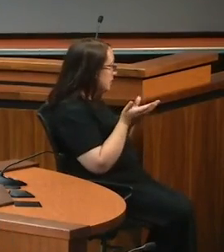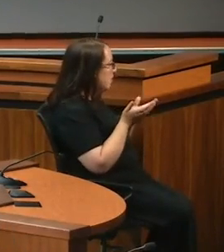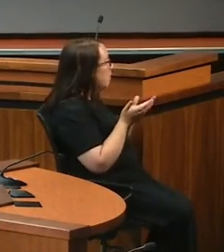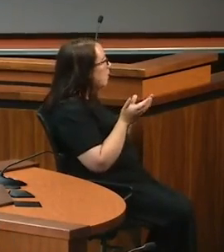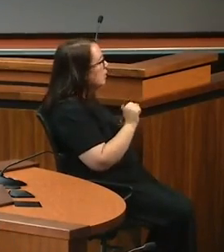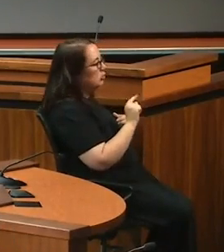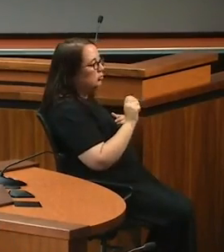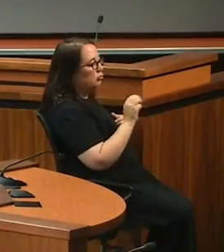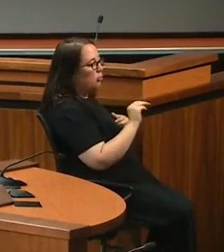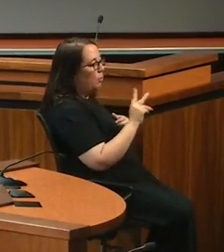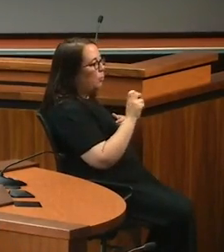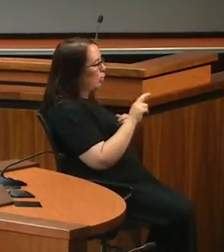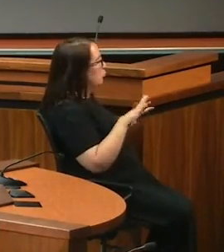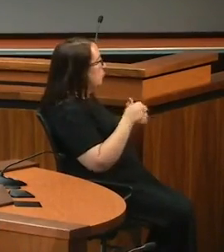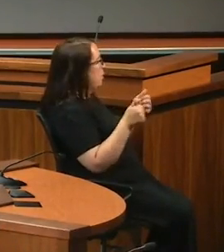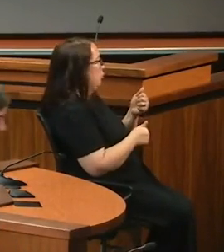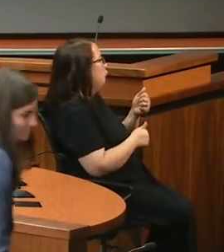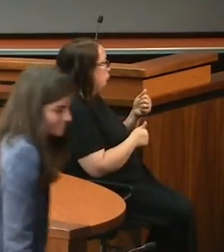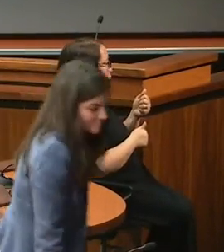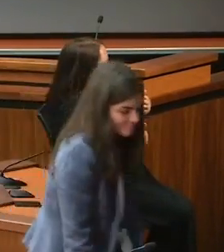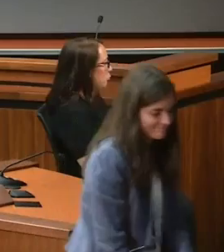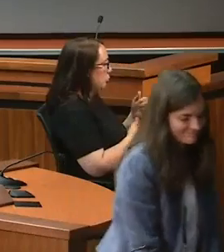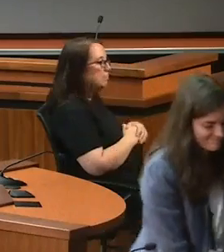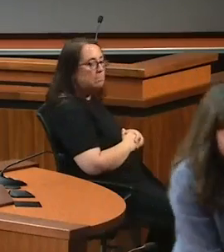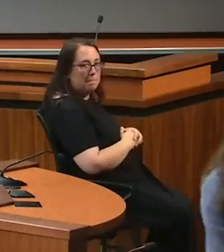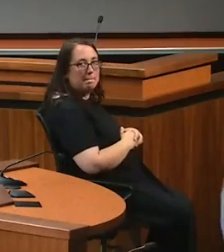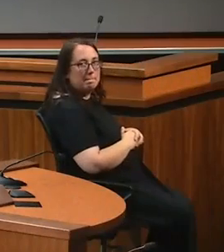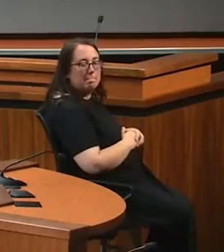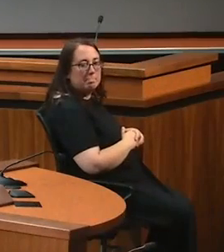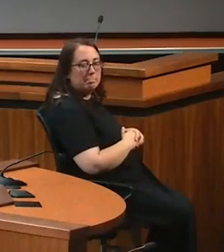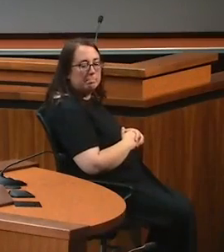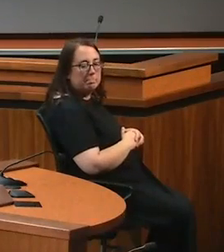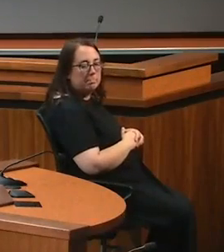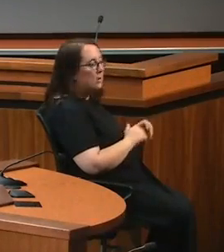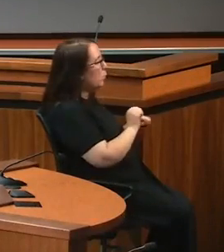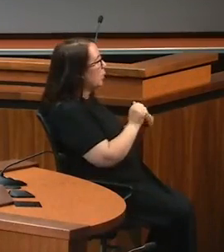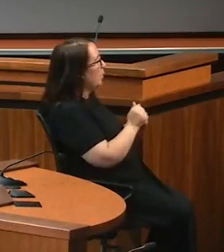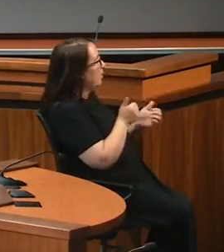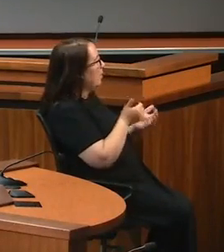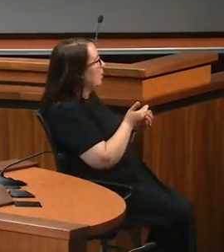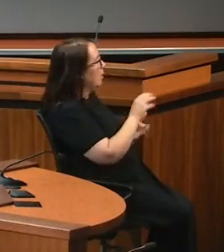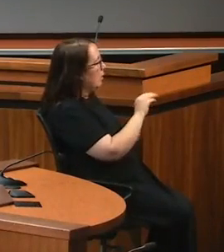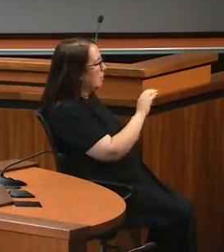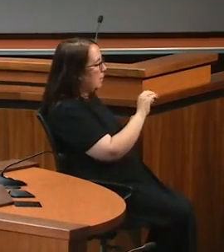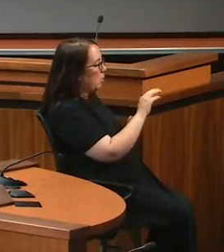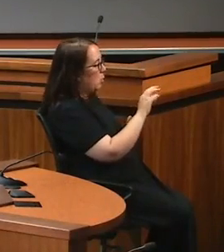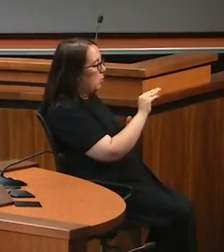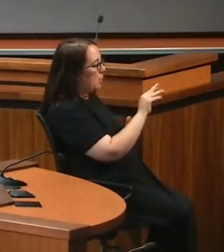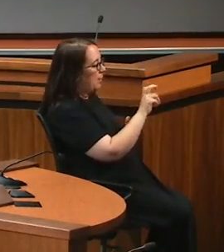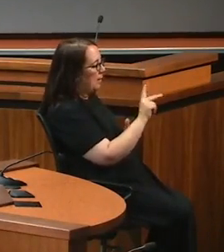Stormwater Group is a part of. And we worked most closely with McCormick Taylor in developing the